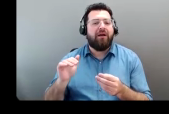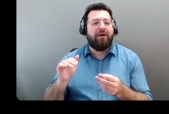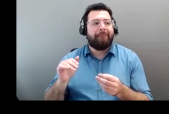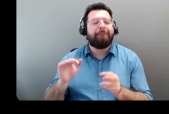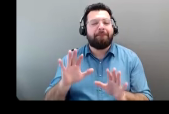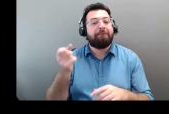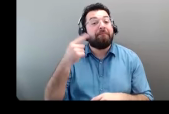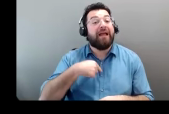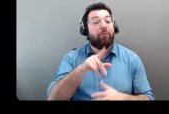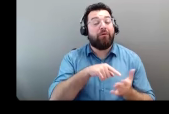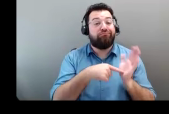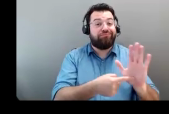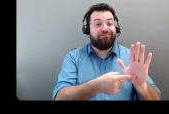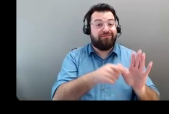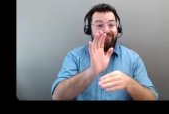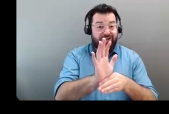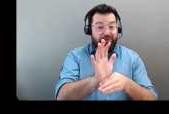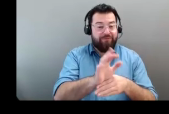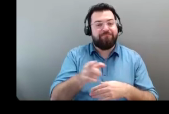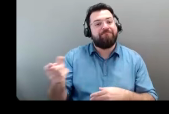I'm going to present a video and